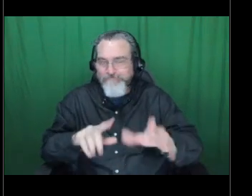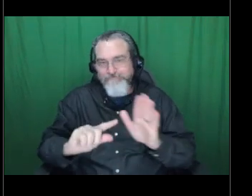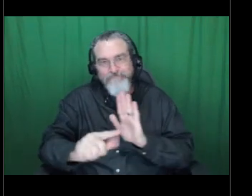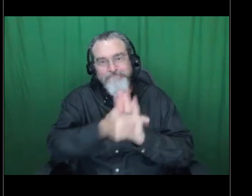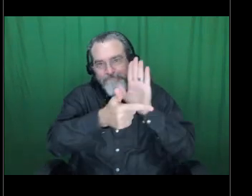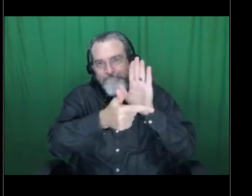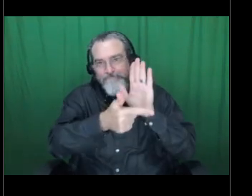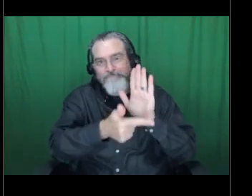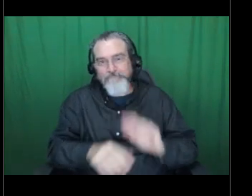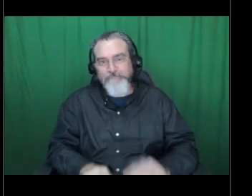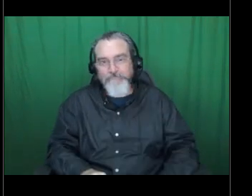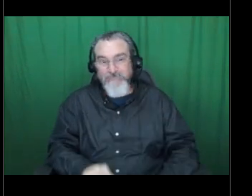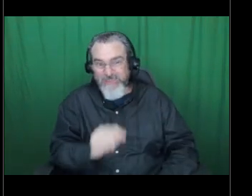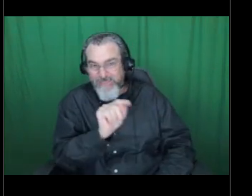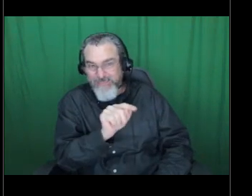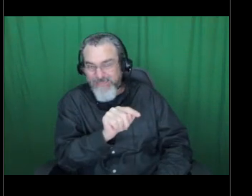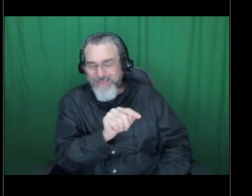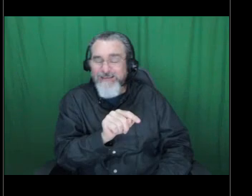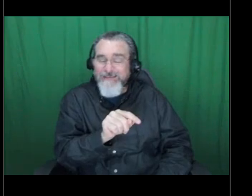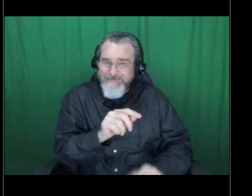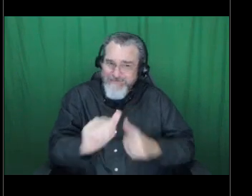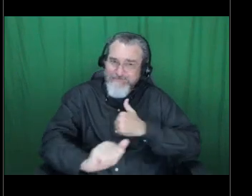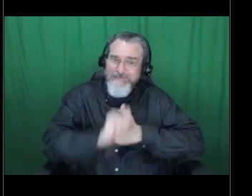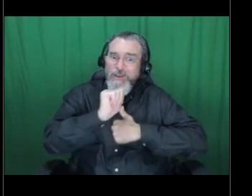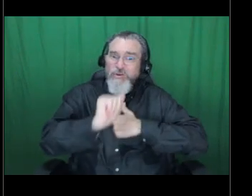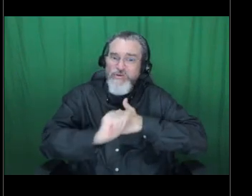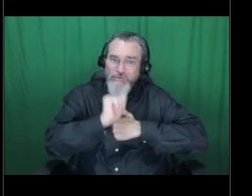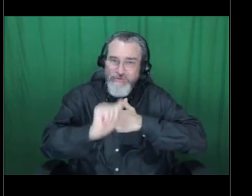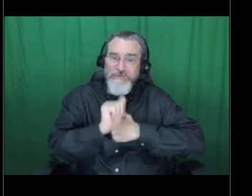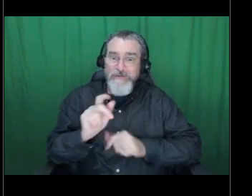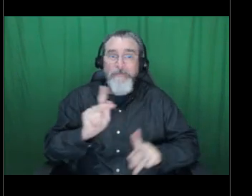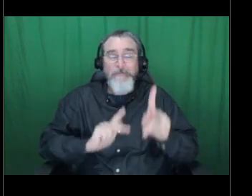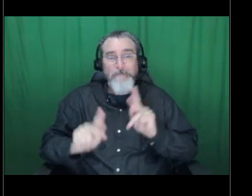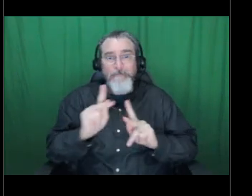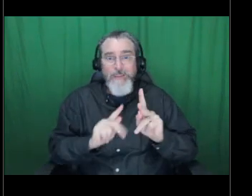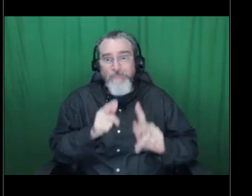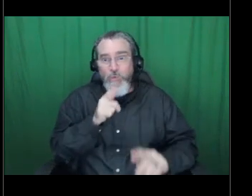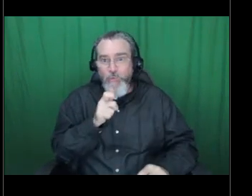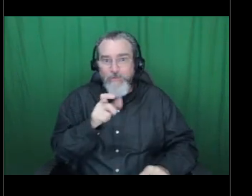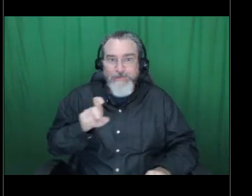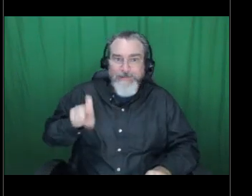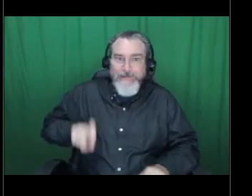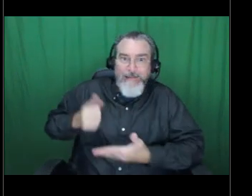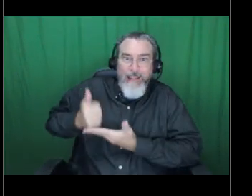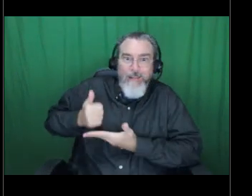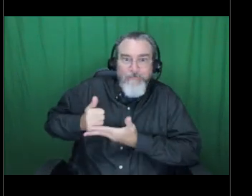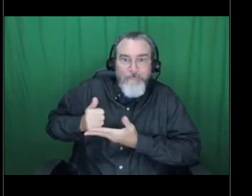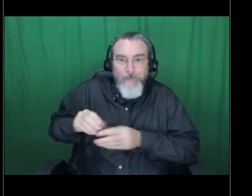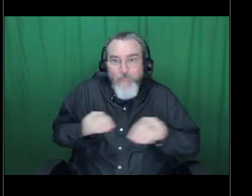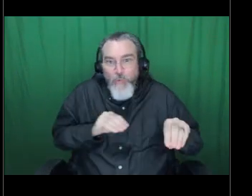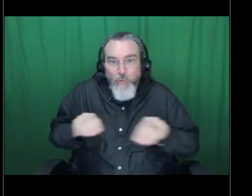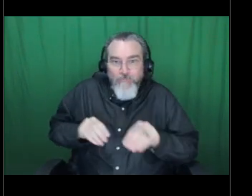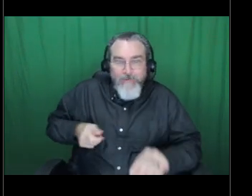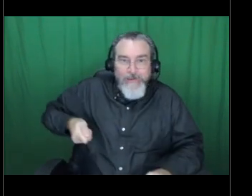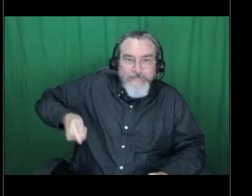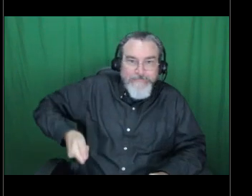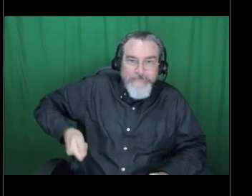Surfaces such as these are hazardous for people who use mobility aids such as